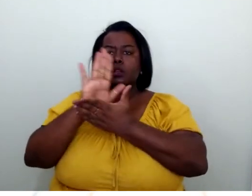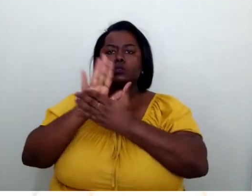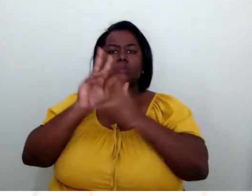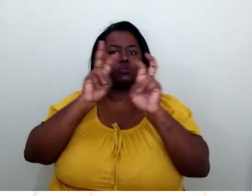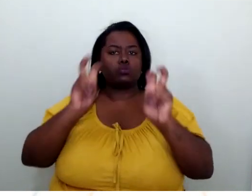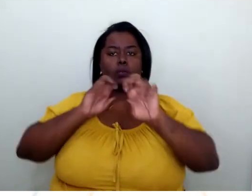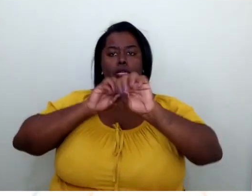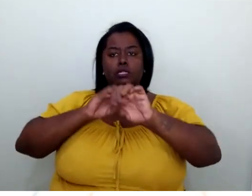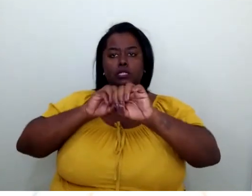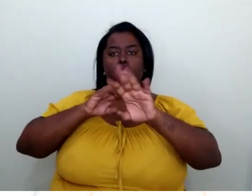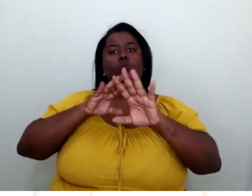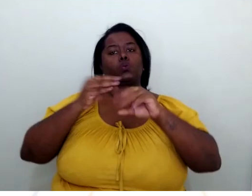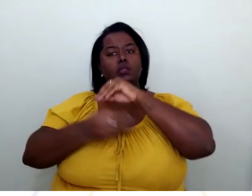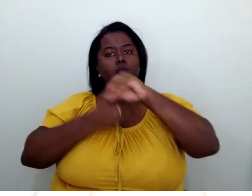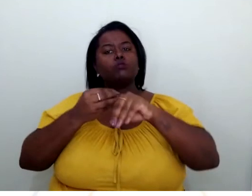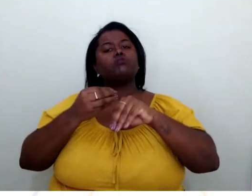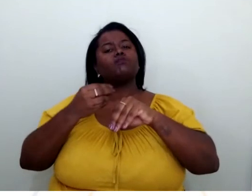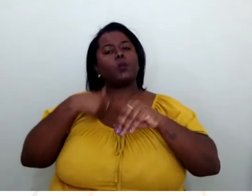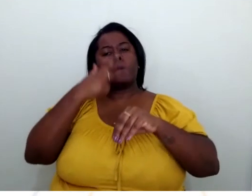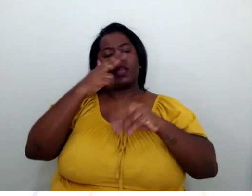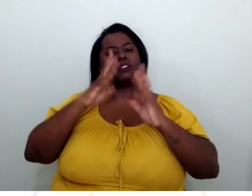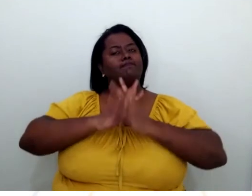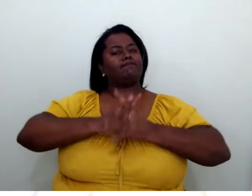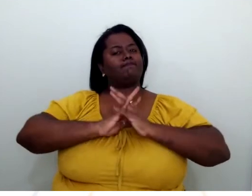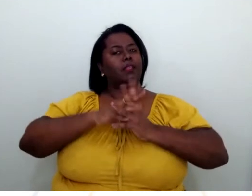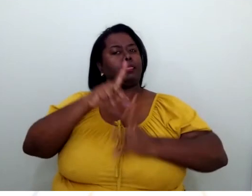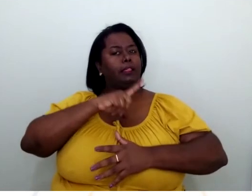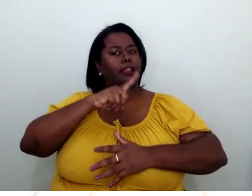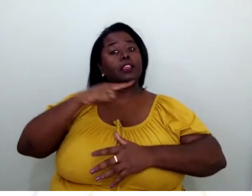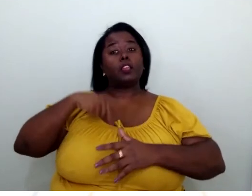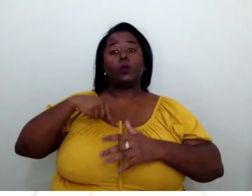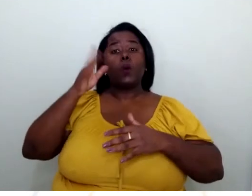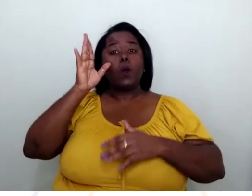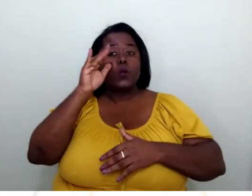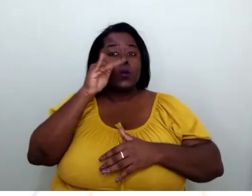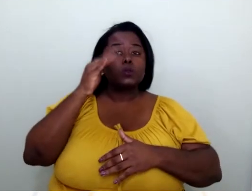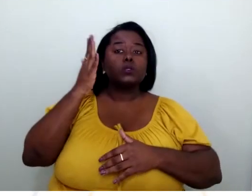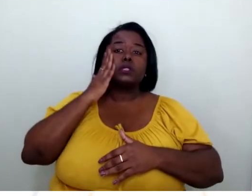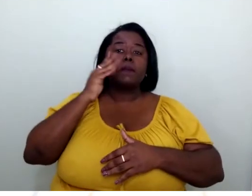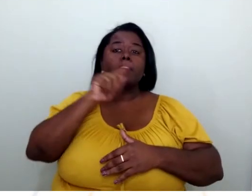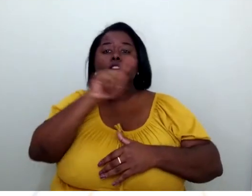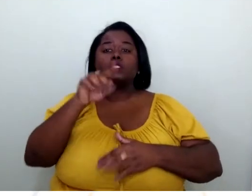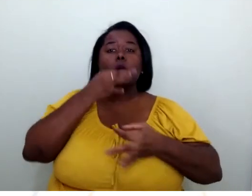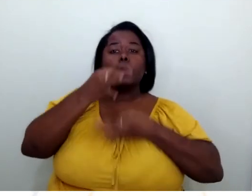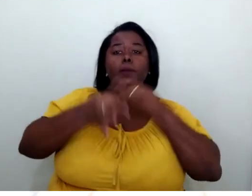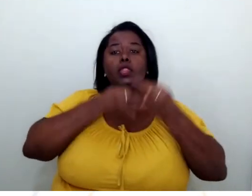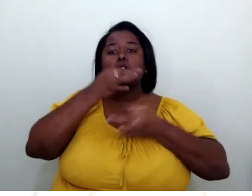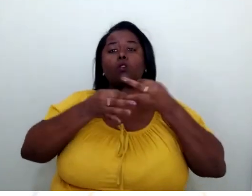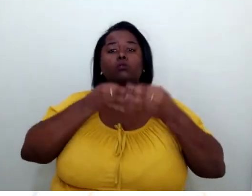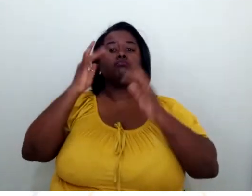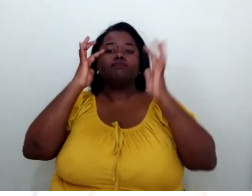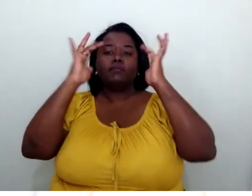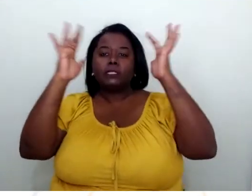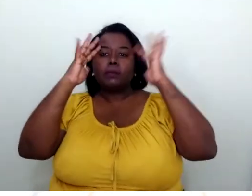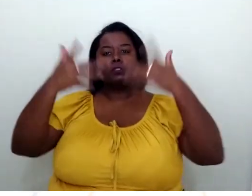engagement, talk an overview about community inquiry and how this concept of shared metacognition